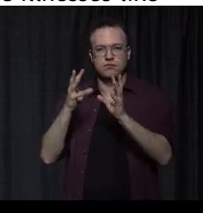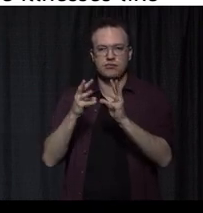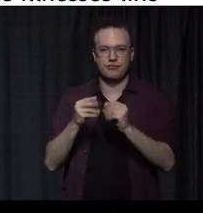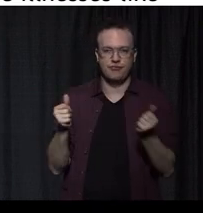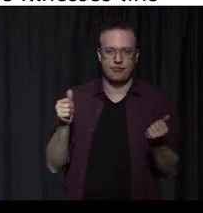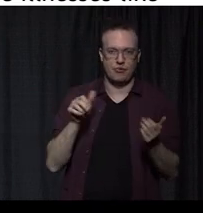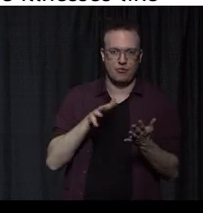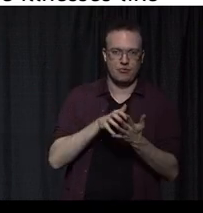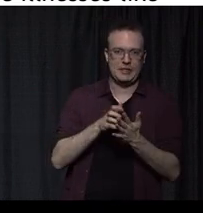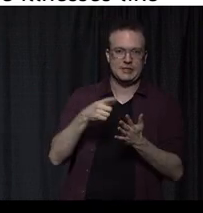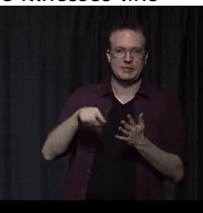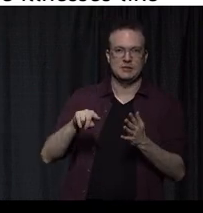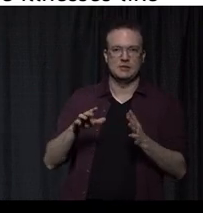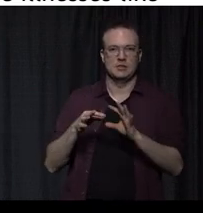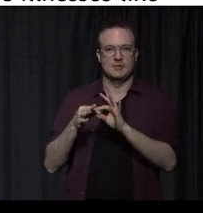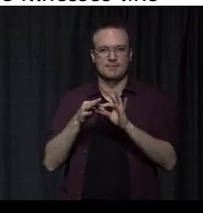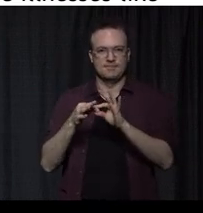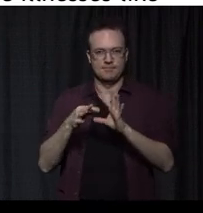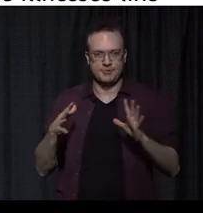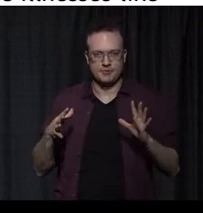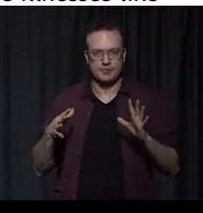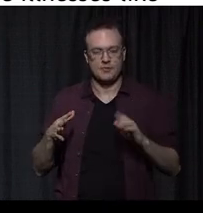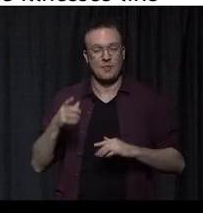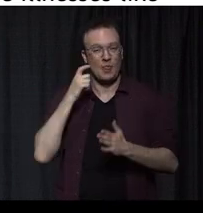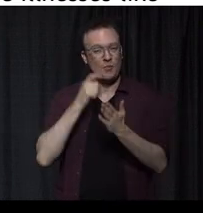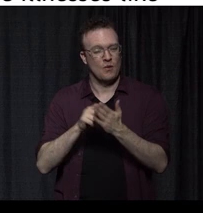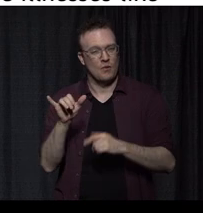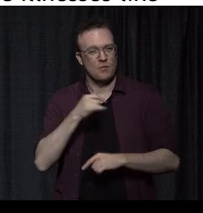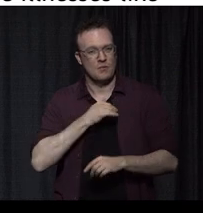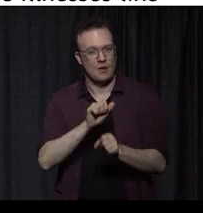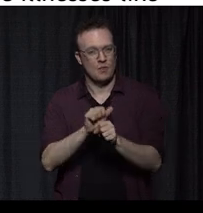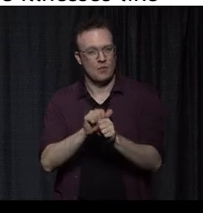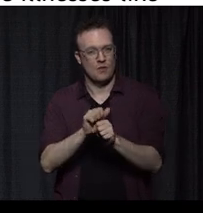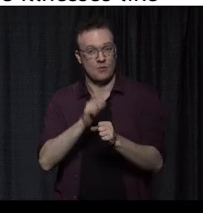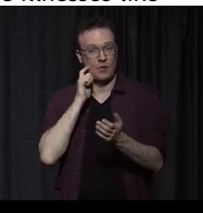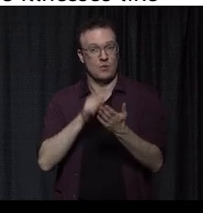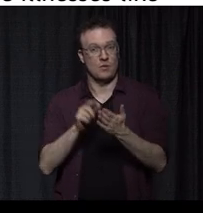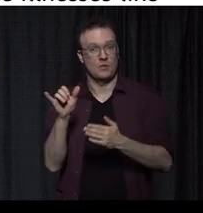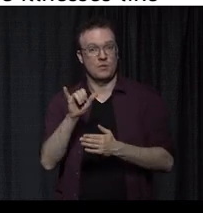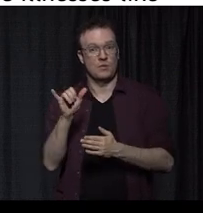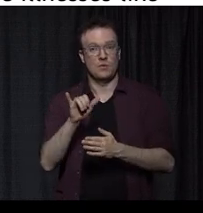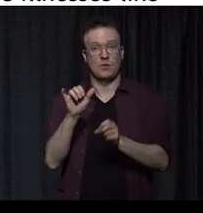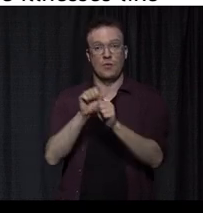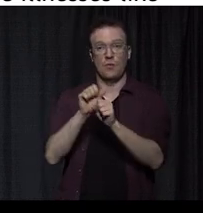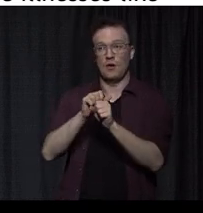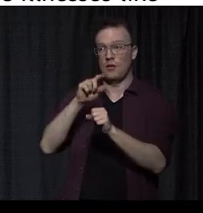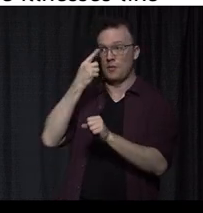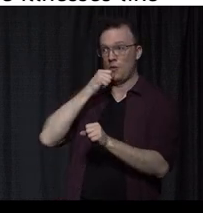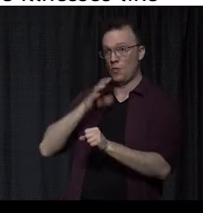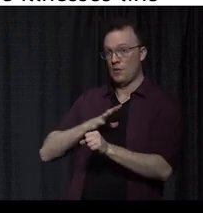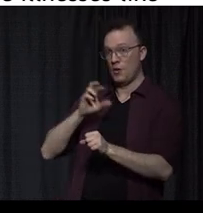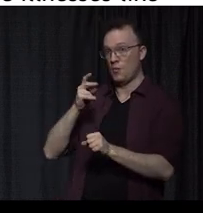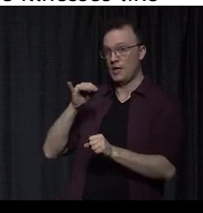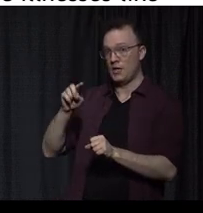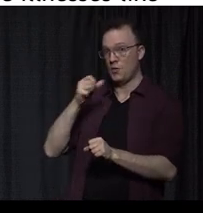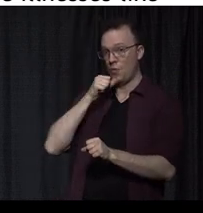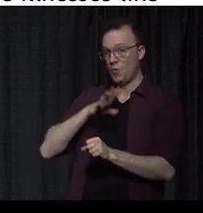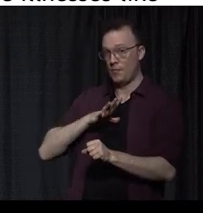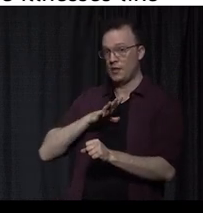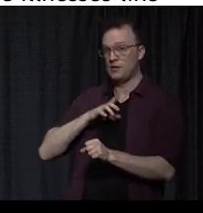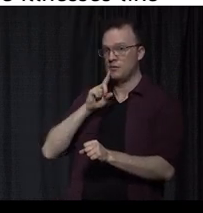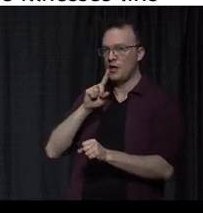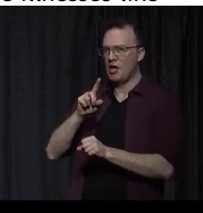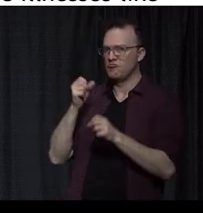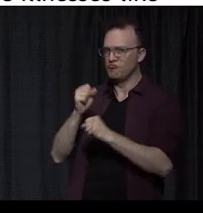And as I observed this firsthand through my work, I also noticed how the work of black and racialized women was a driving